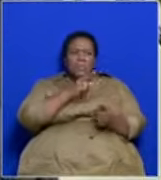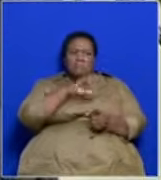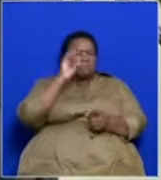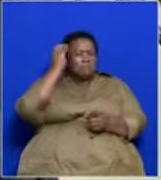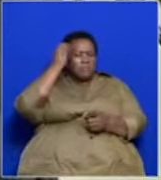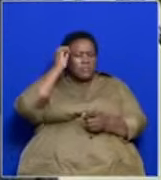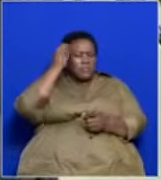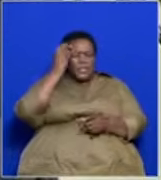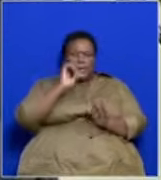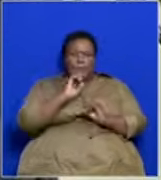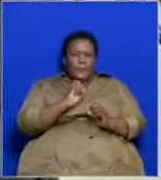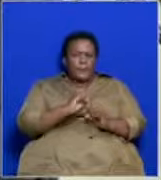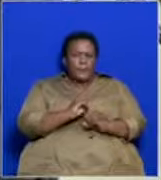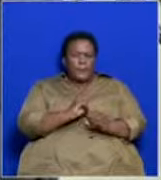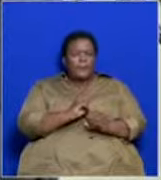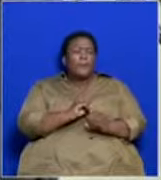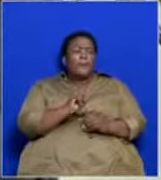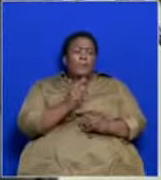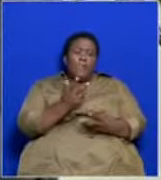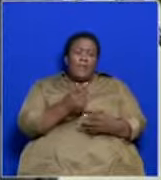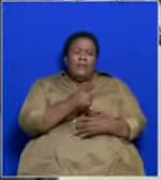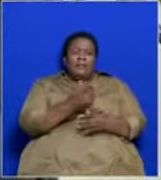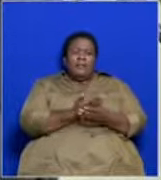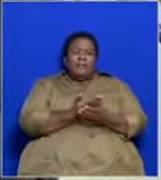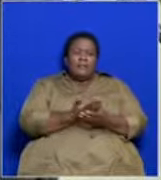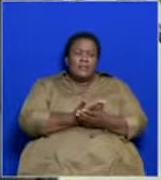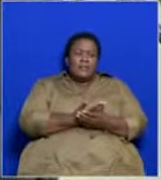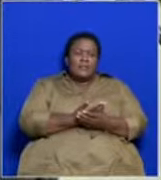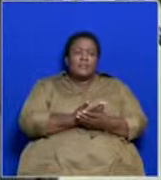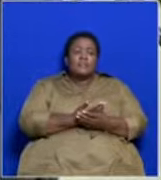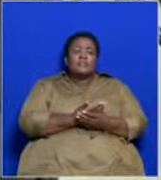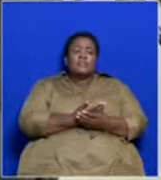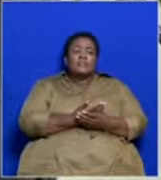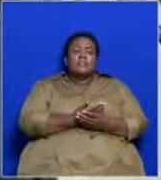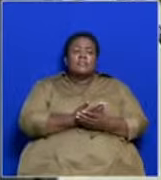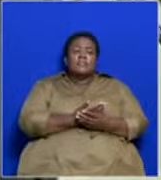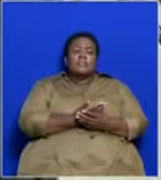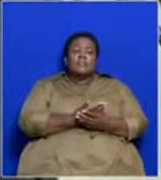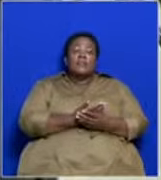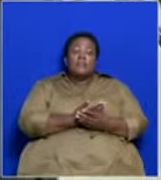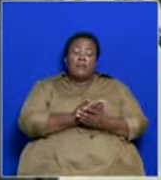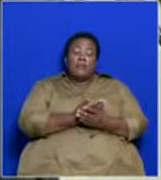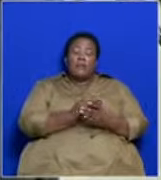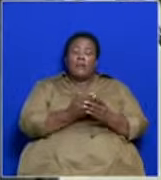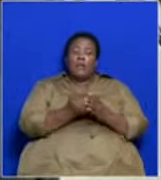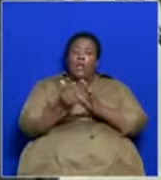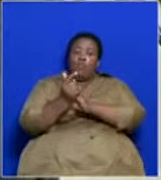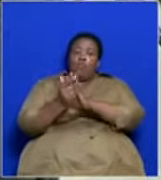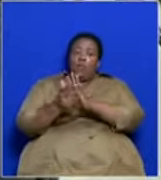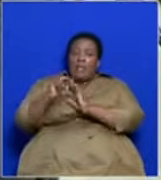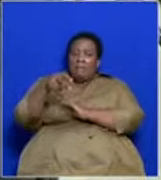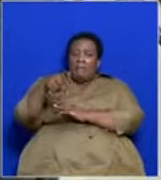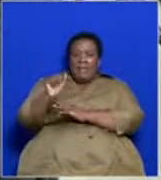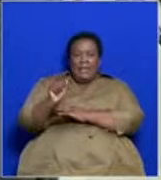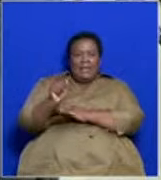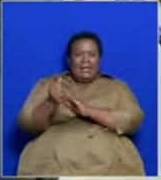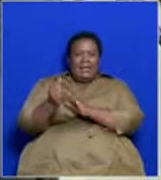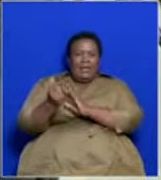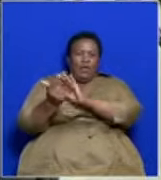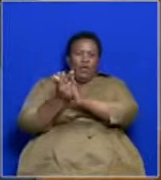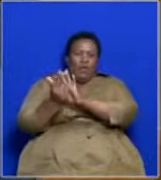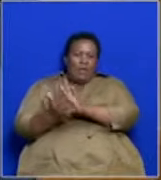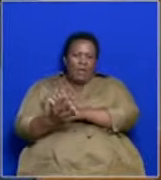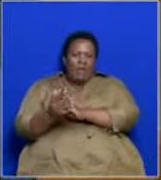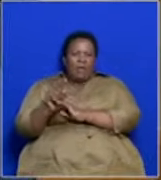this case was prosecuted. The prosecutor that I was given, it was not the prosecutor from the regional court in